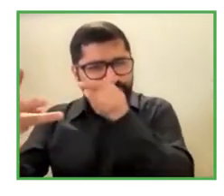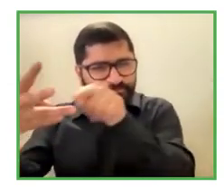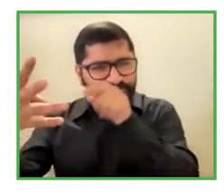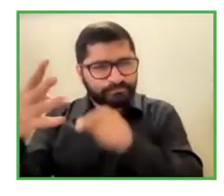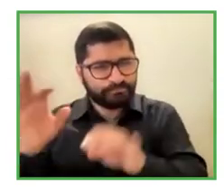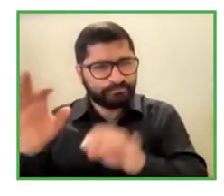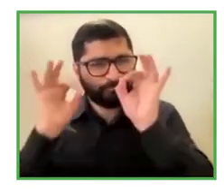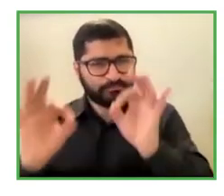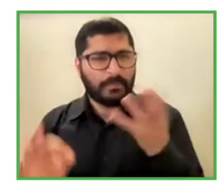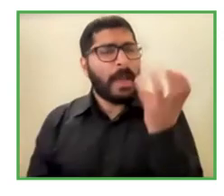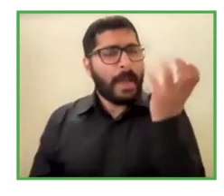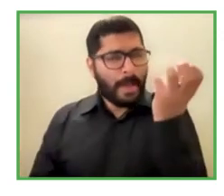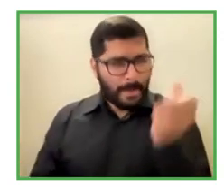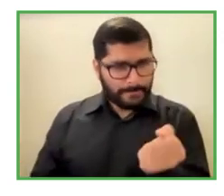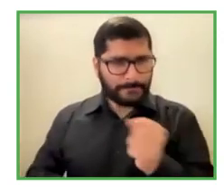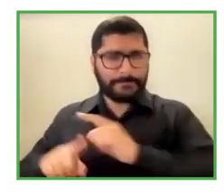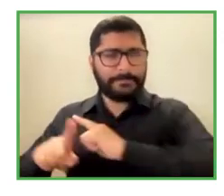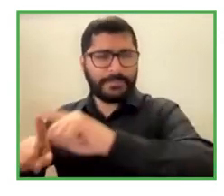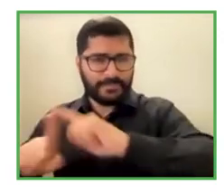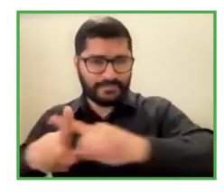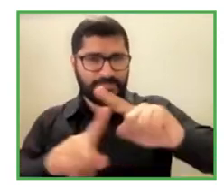what they have to offer.